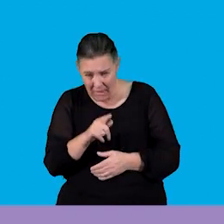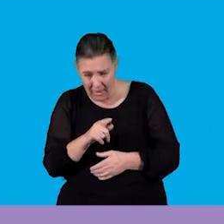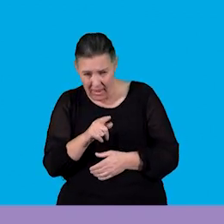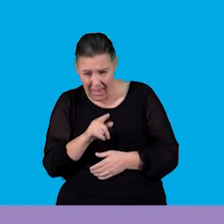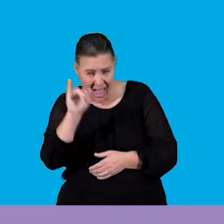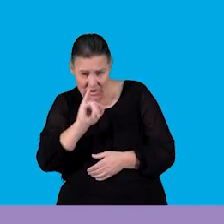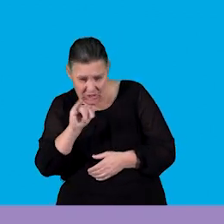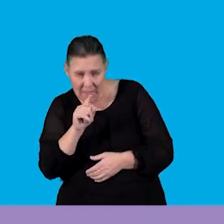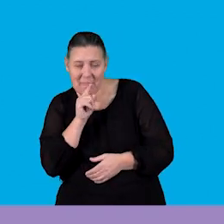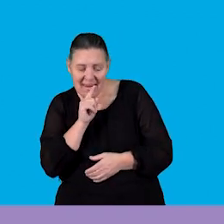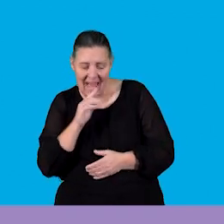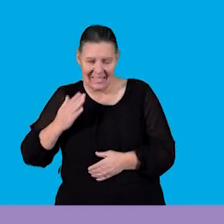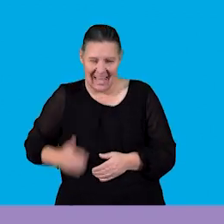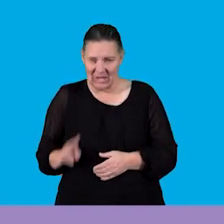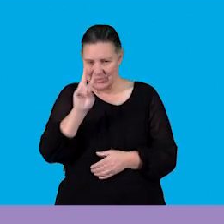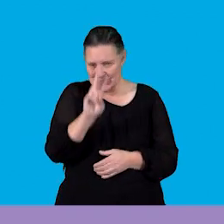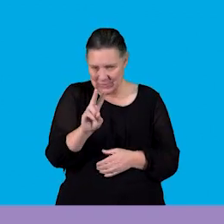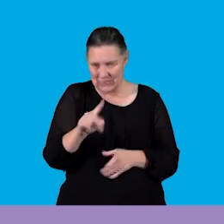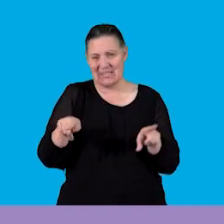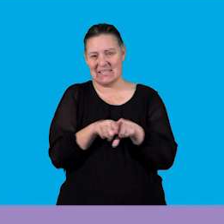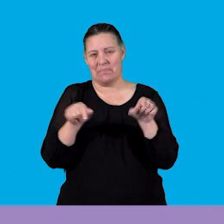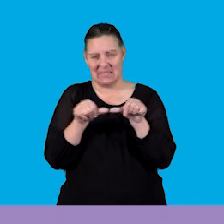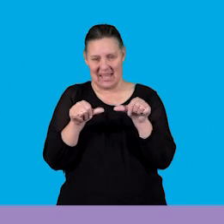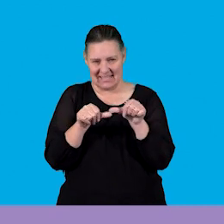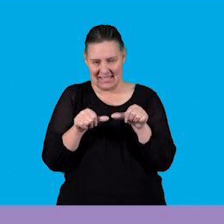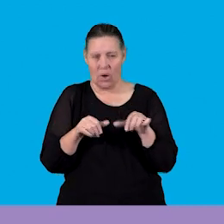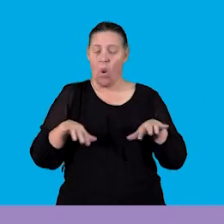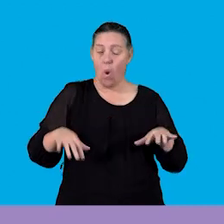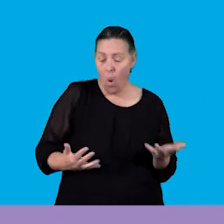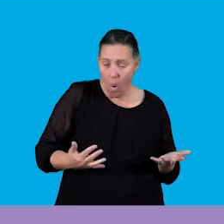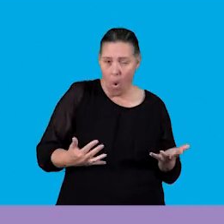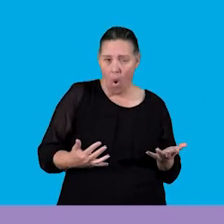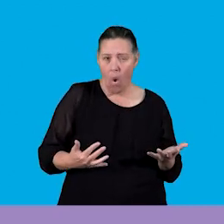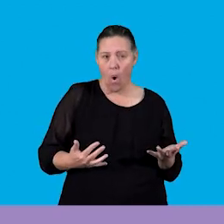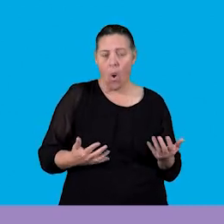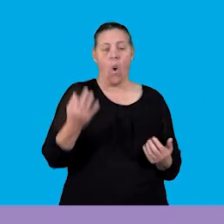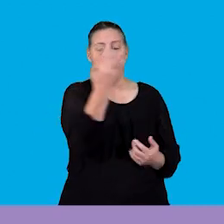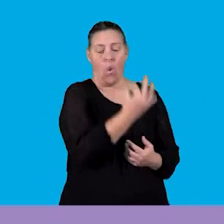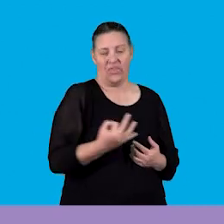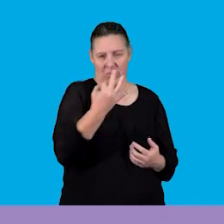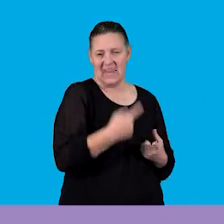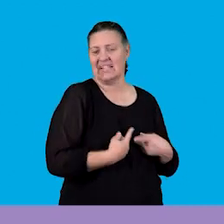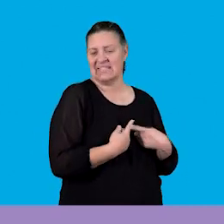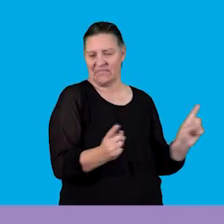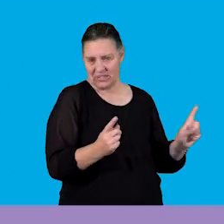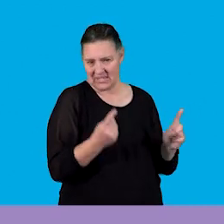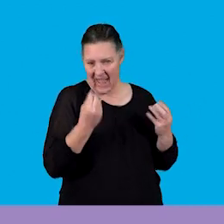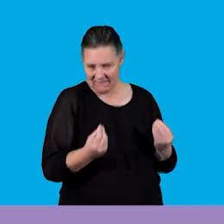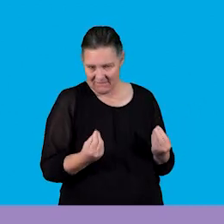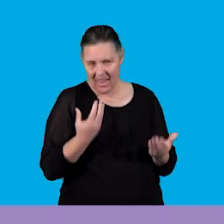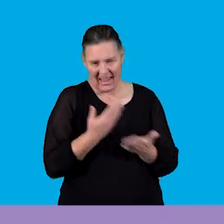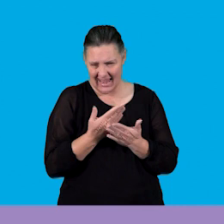triangle. Do you remember what an isosceles triangle is? It is a triangle that has two of its sides equal. So if we look at